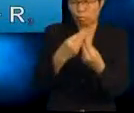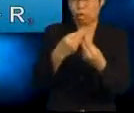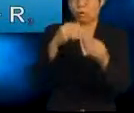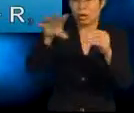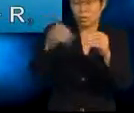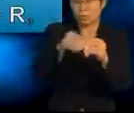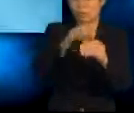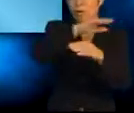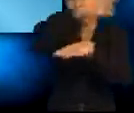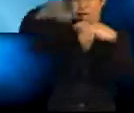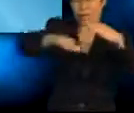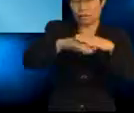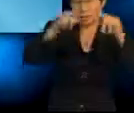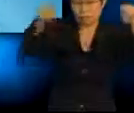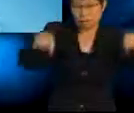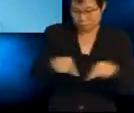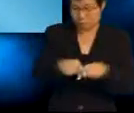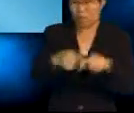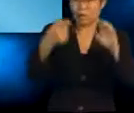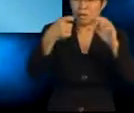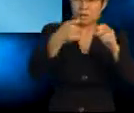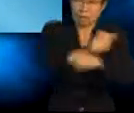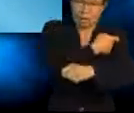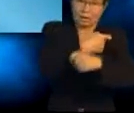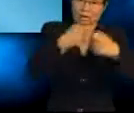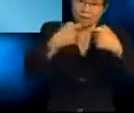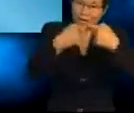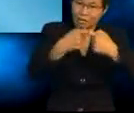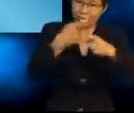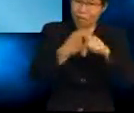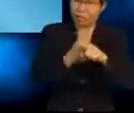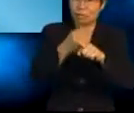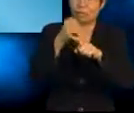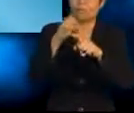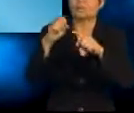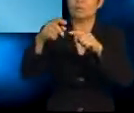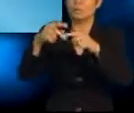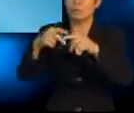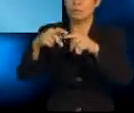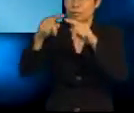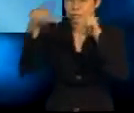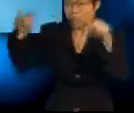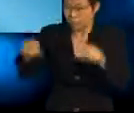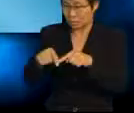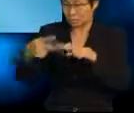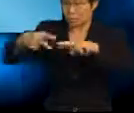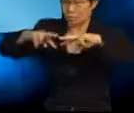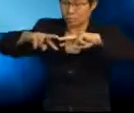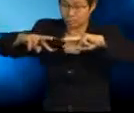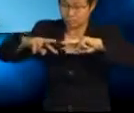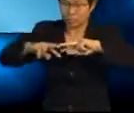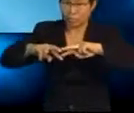entire circuit. The current from the source is the sum of the currents in the